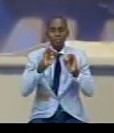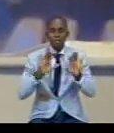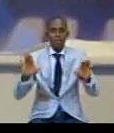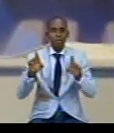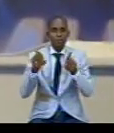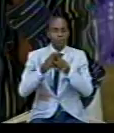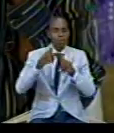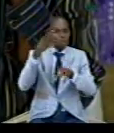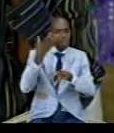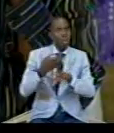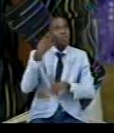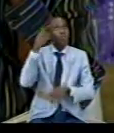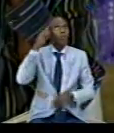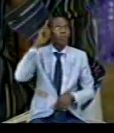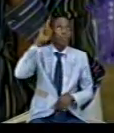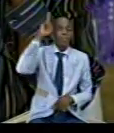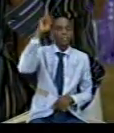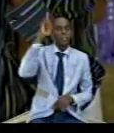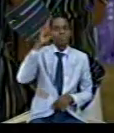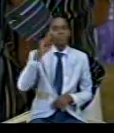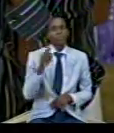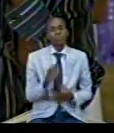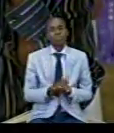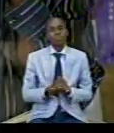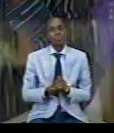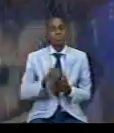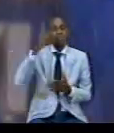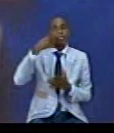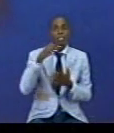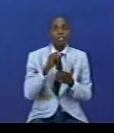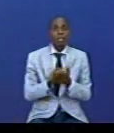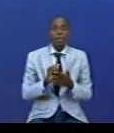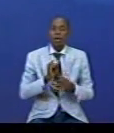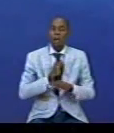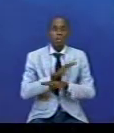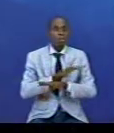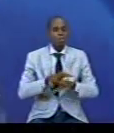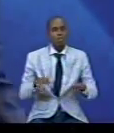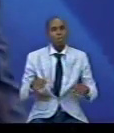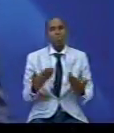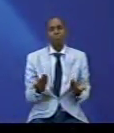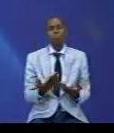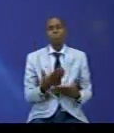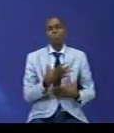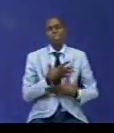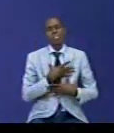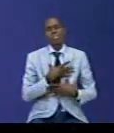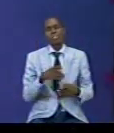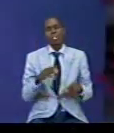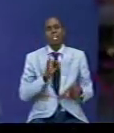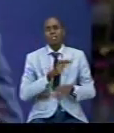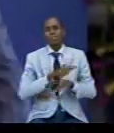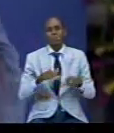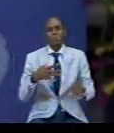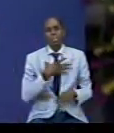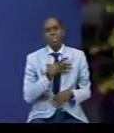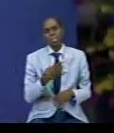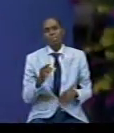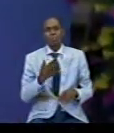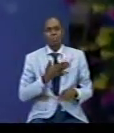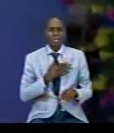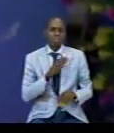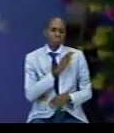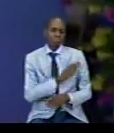for him. You see, I don't like my character, my behavior, and I've been trying